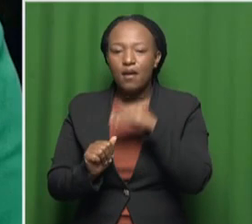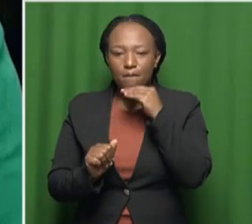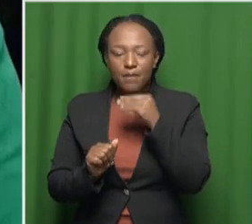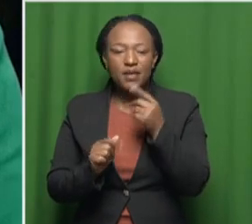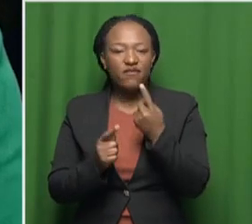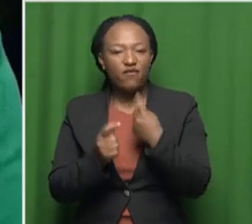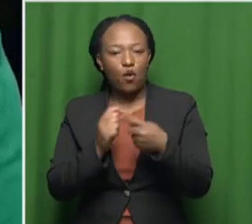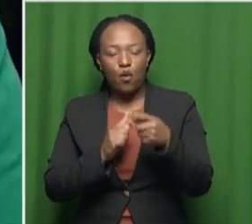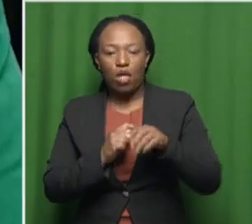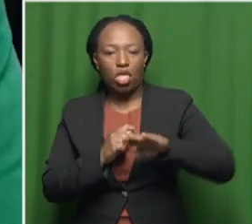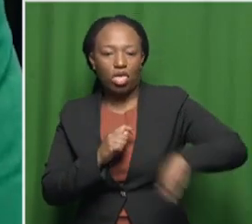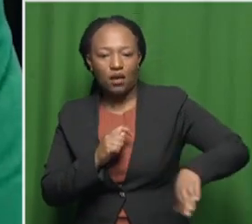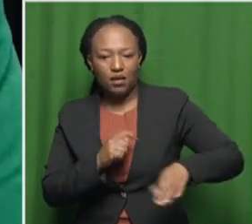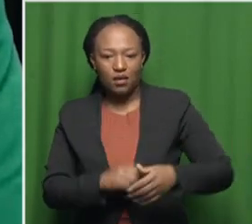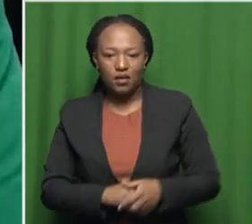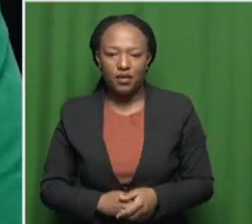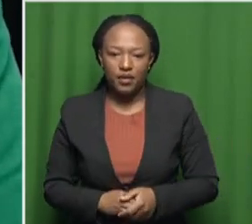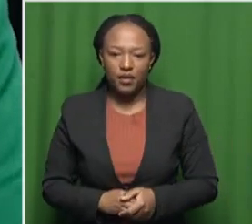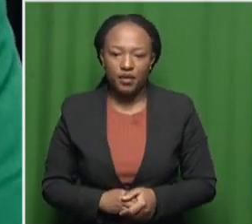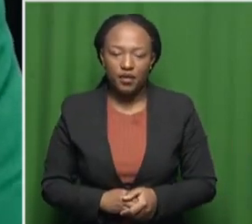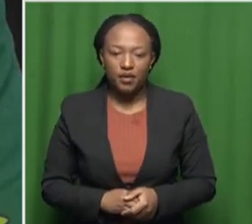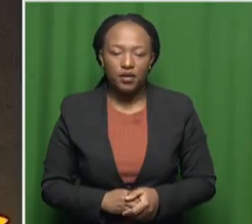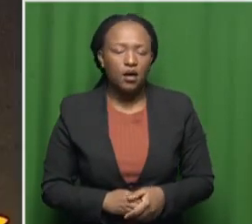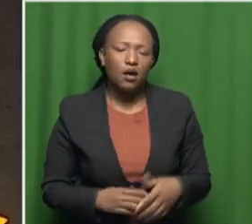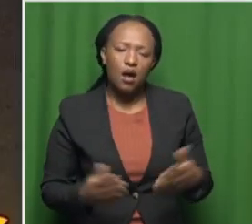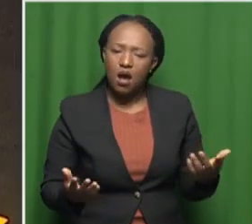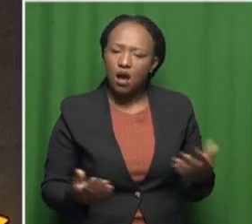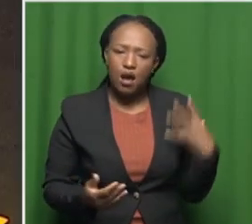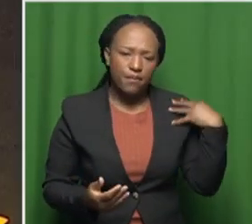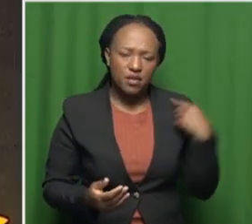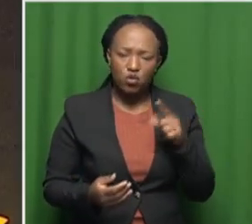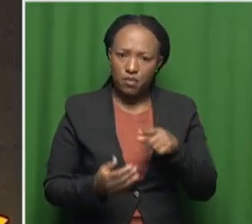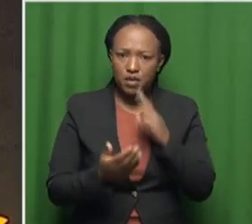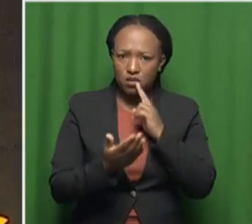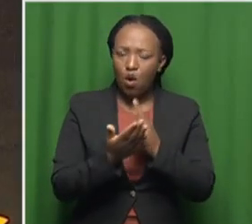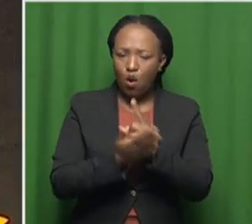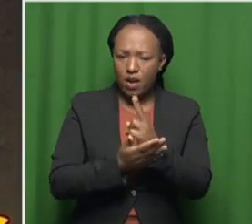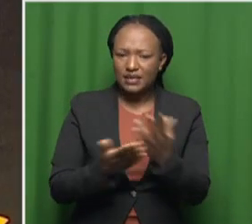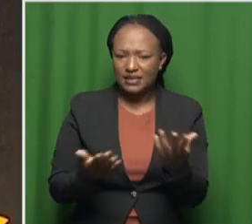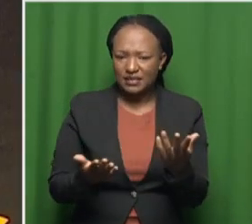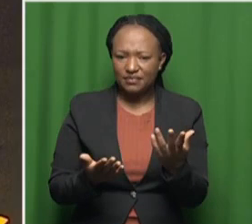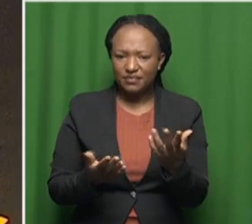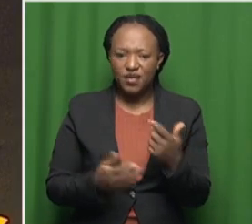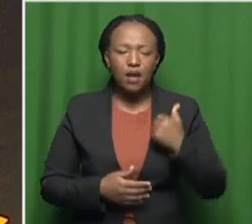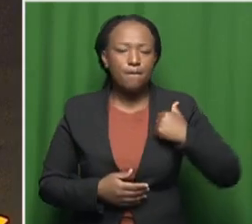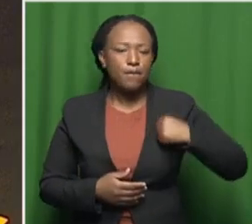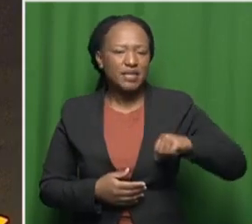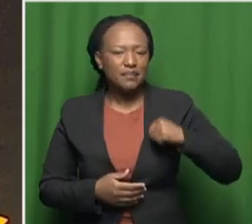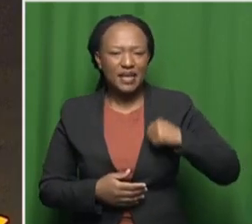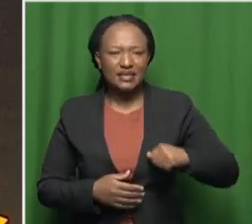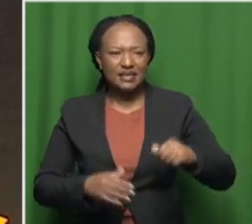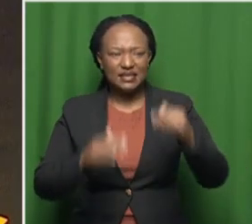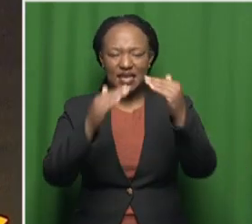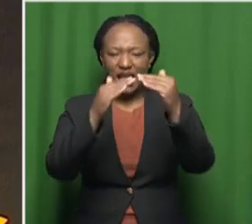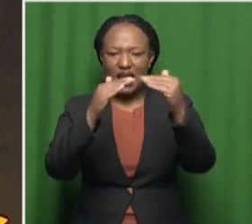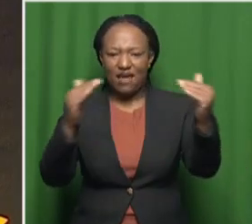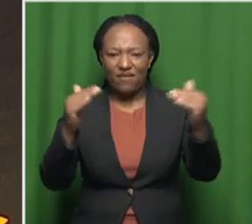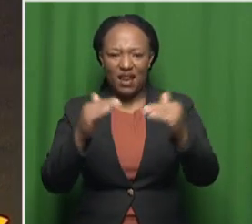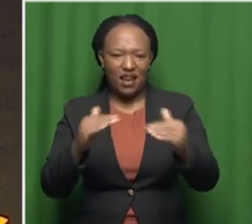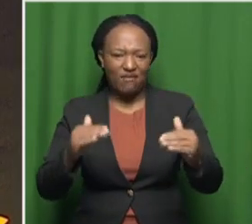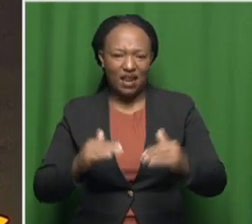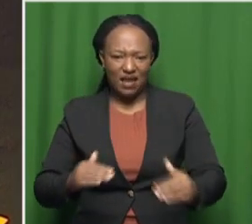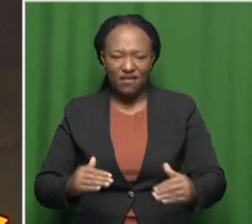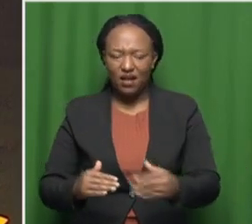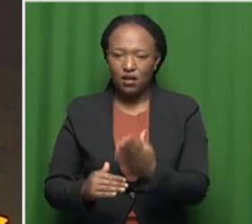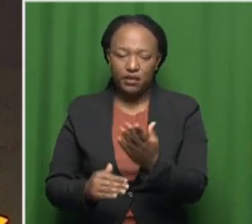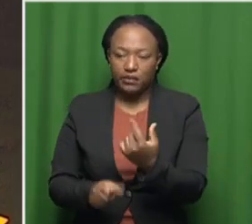But Minister, let's be honest. The municipalities at various levels are